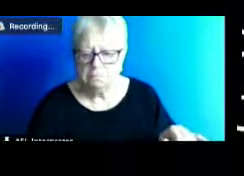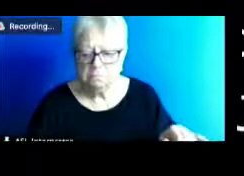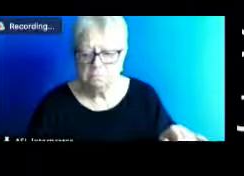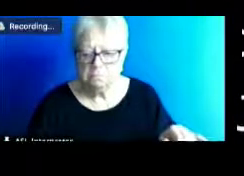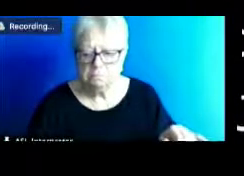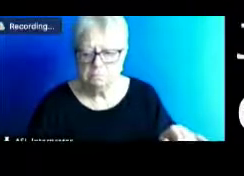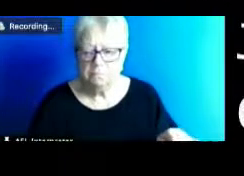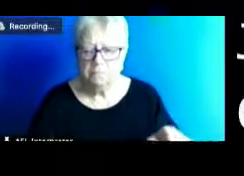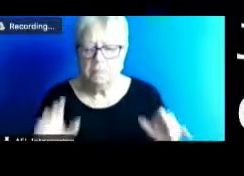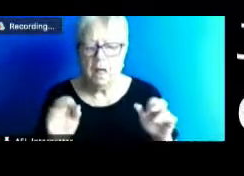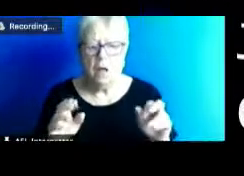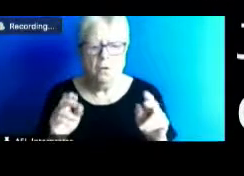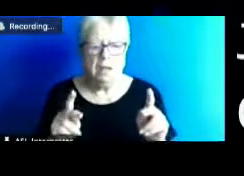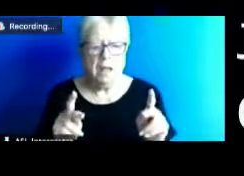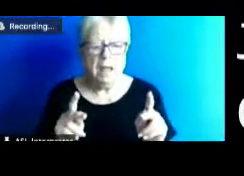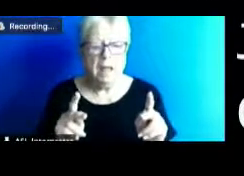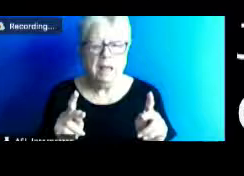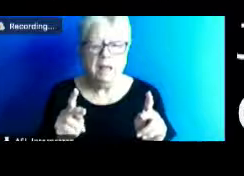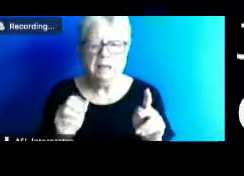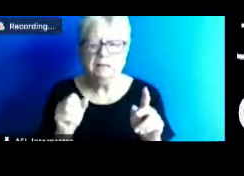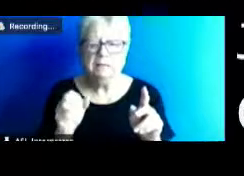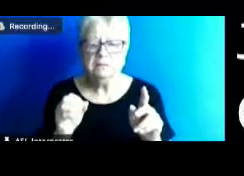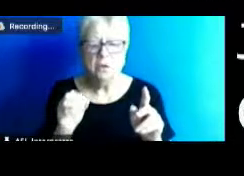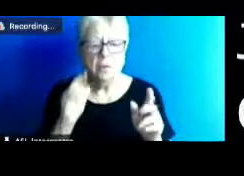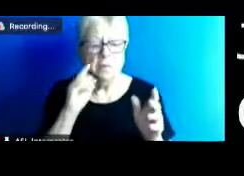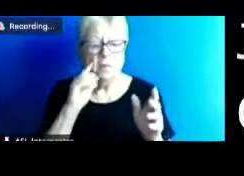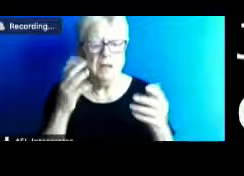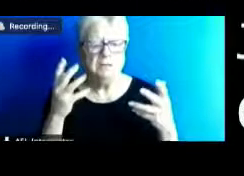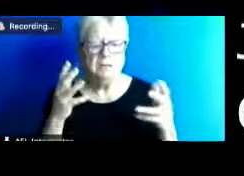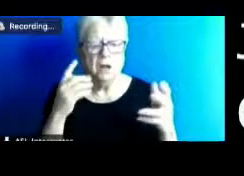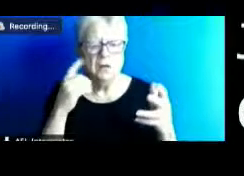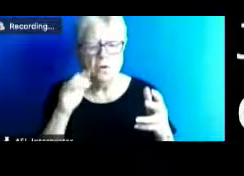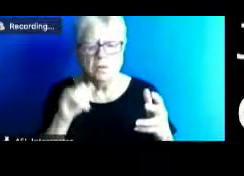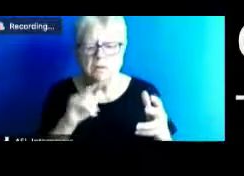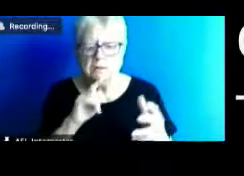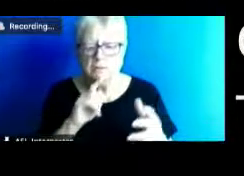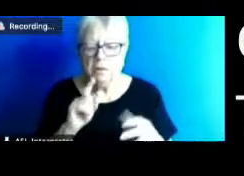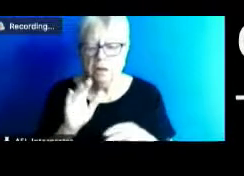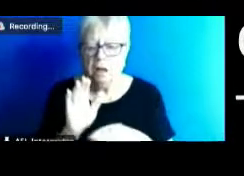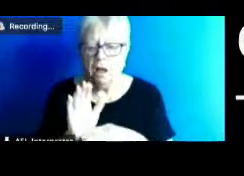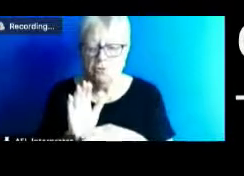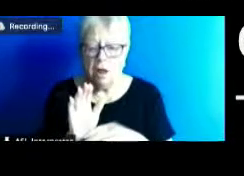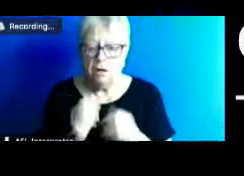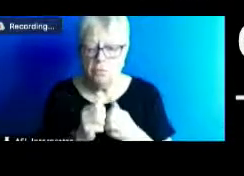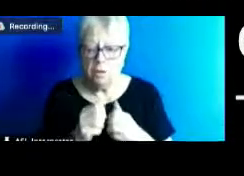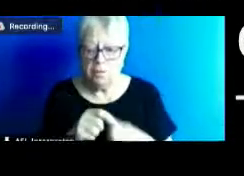Okay. So I believe that's all for the Stromwasser-Witcher contract then.